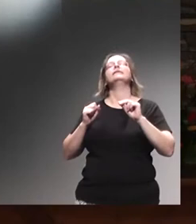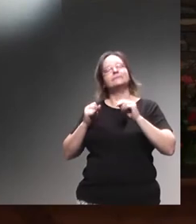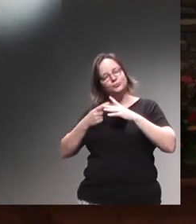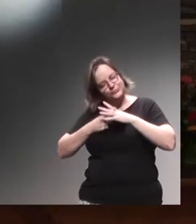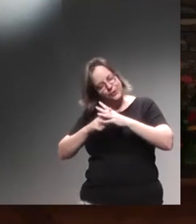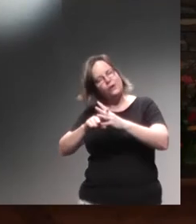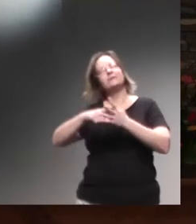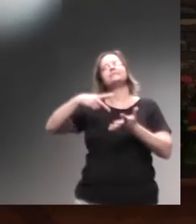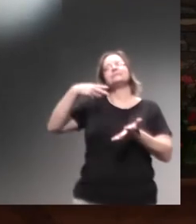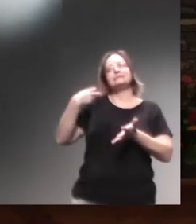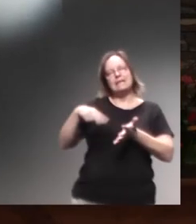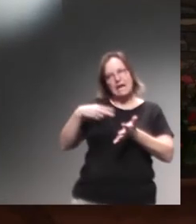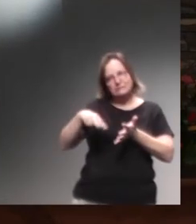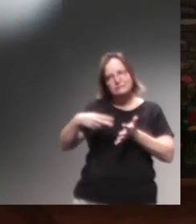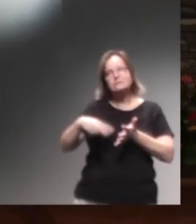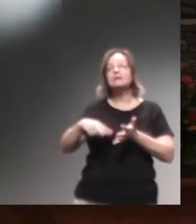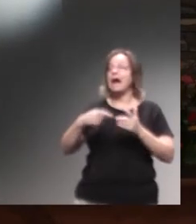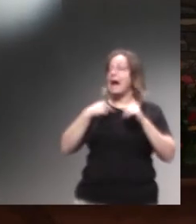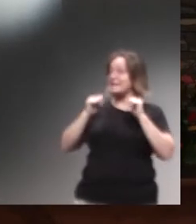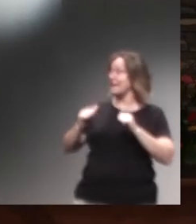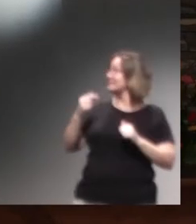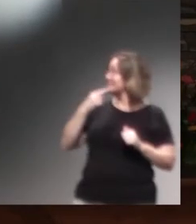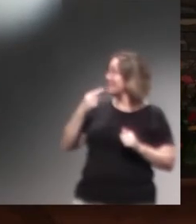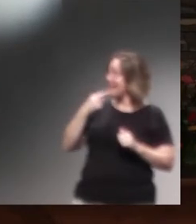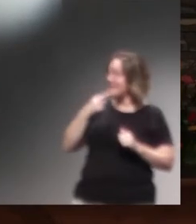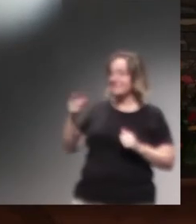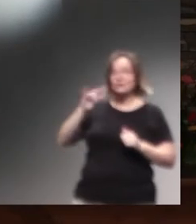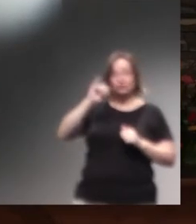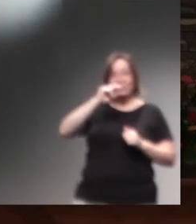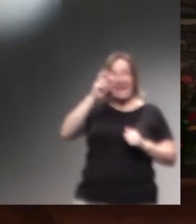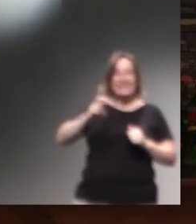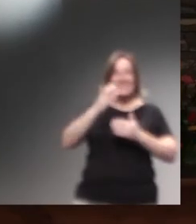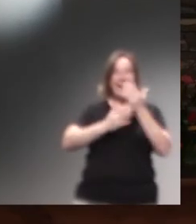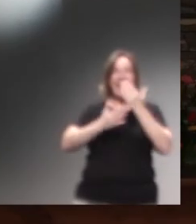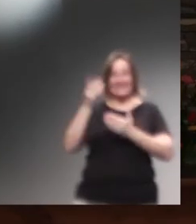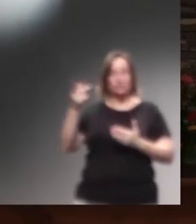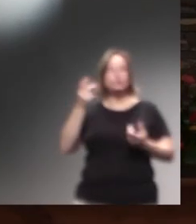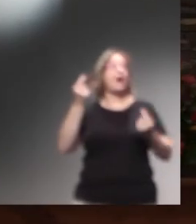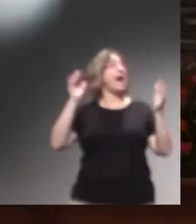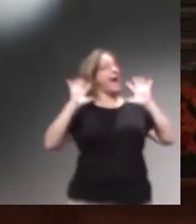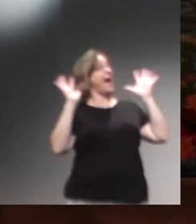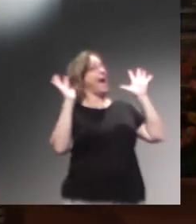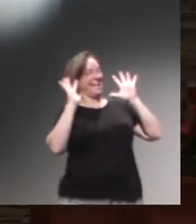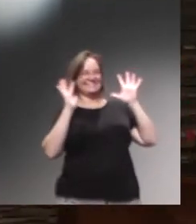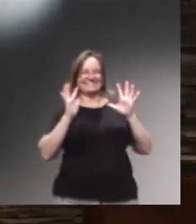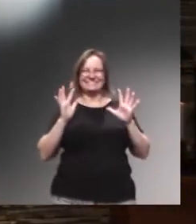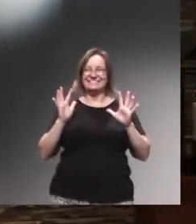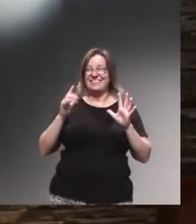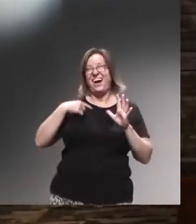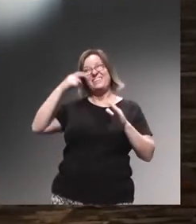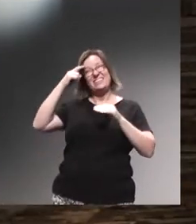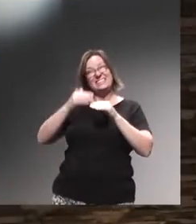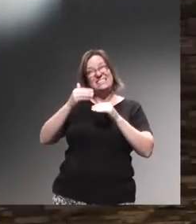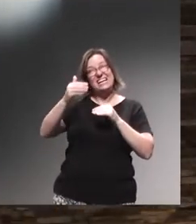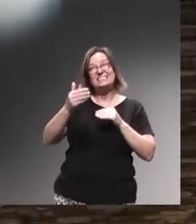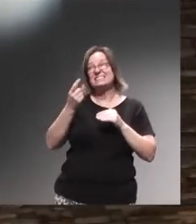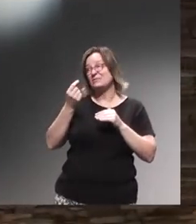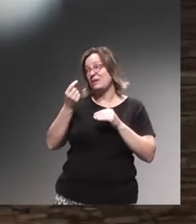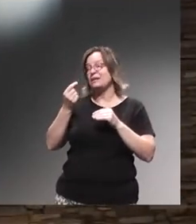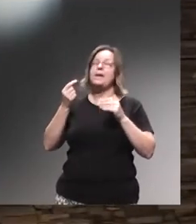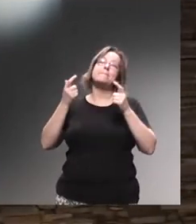dancing. I'll look at her and go, Harper, jazz hands, and she does this. I've been told the next thing to work on is big